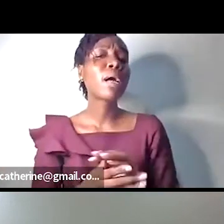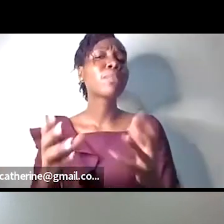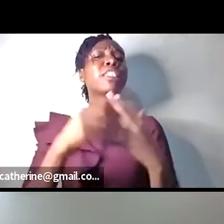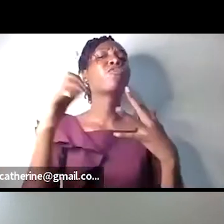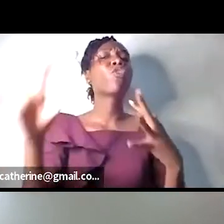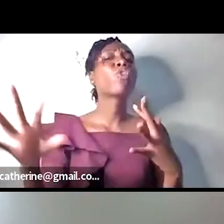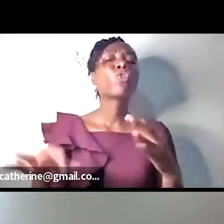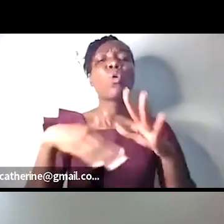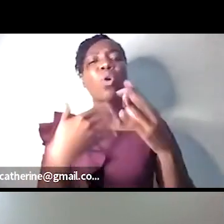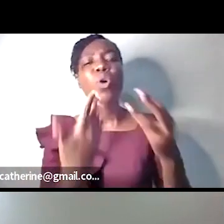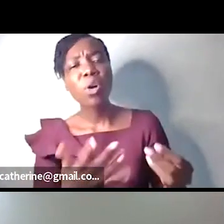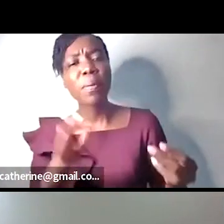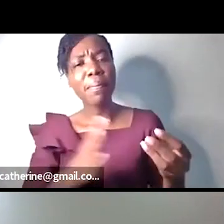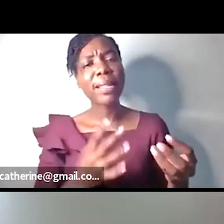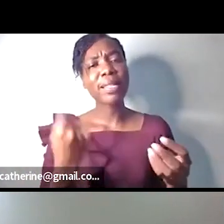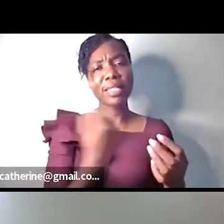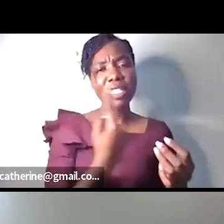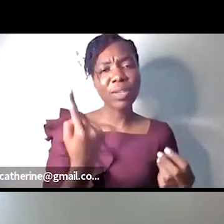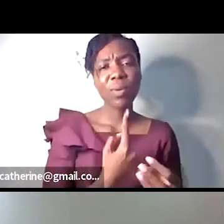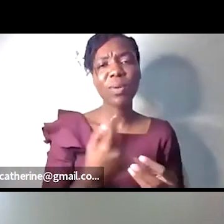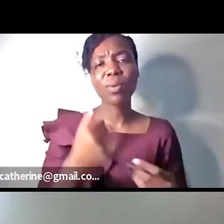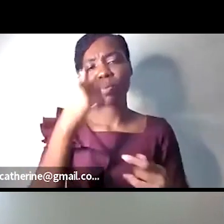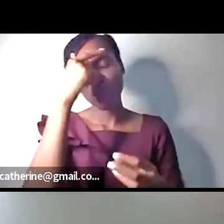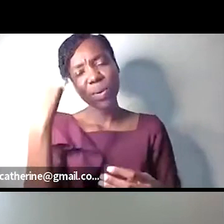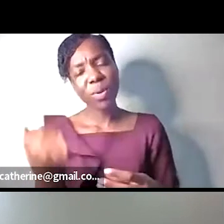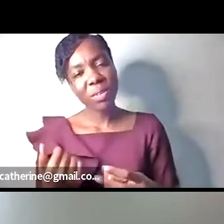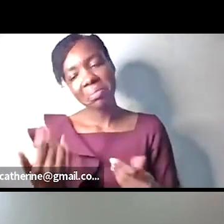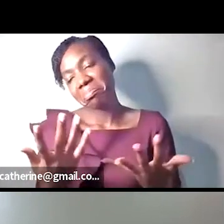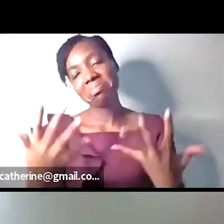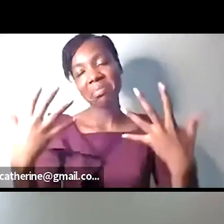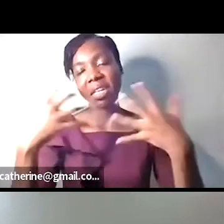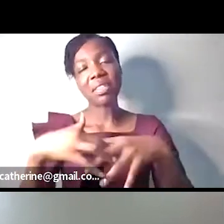can combine those two because probably they are also interlinked.